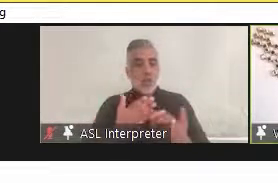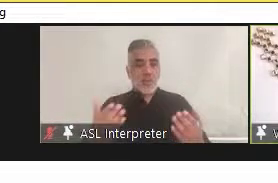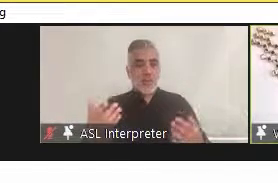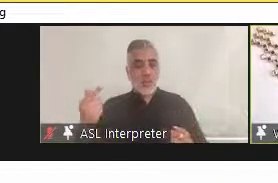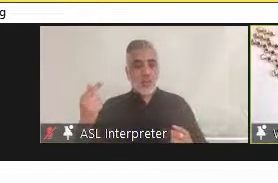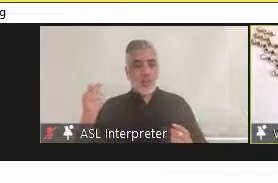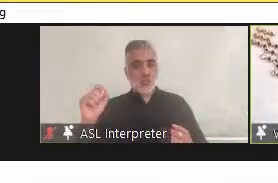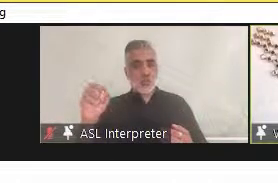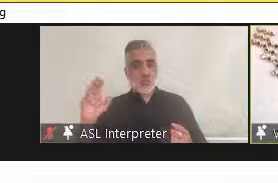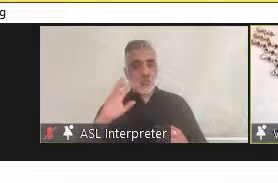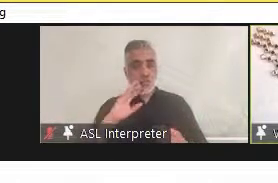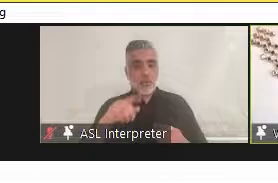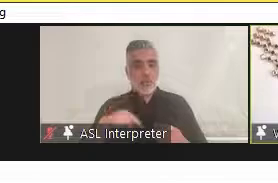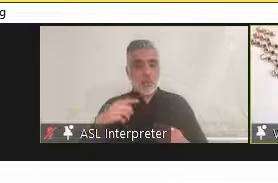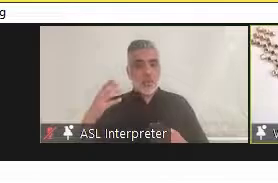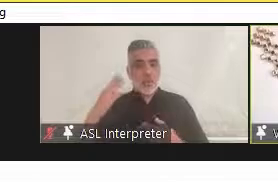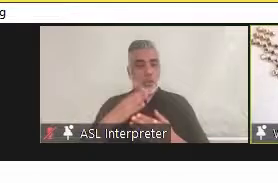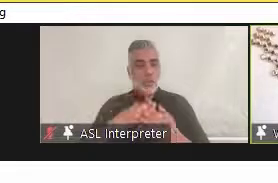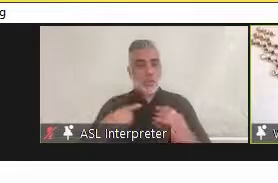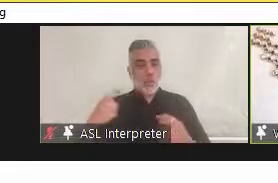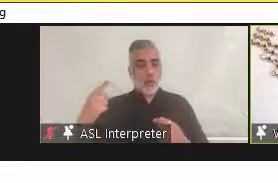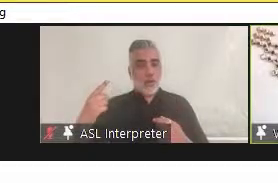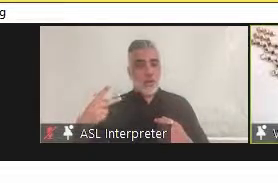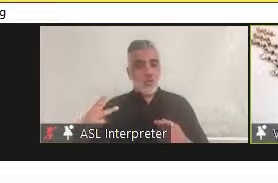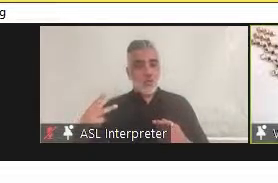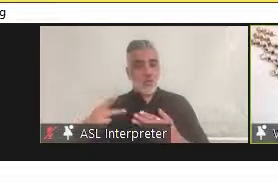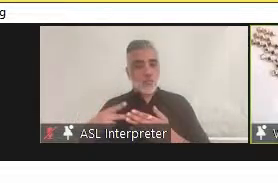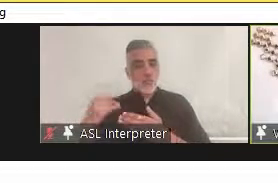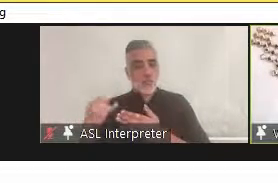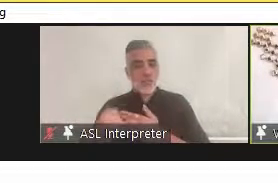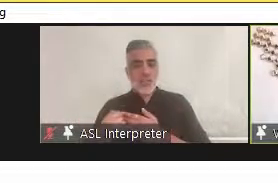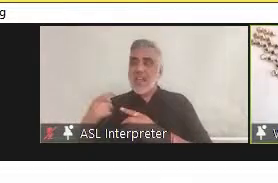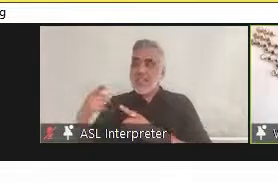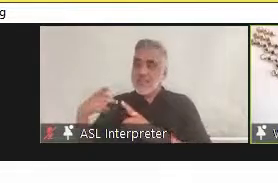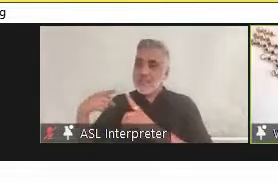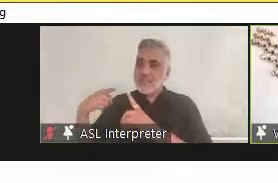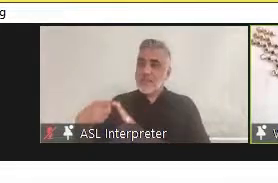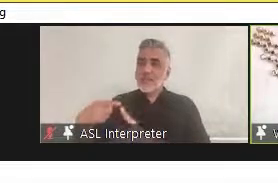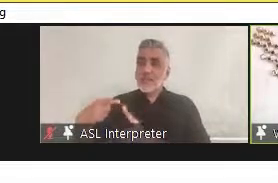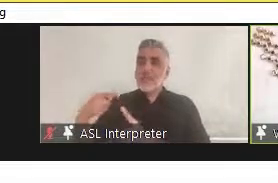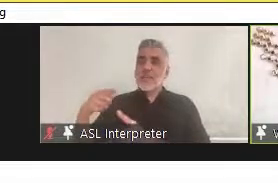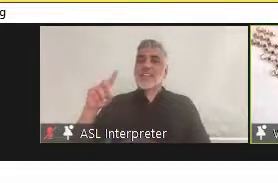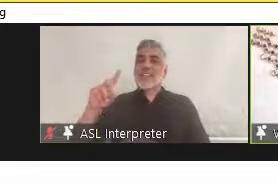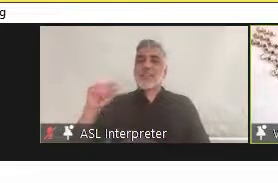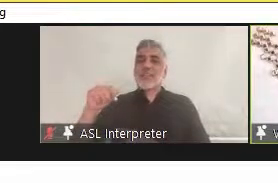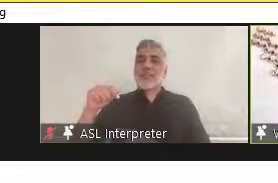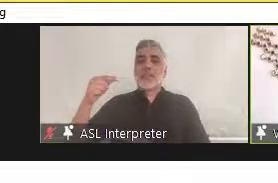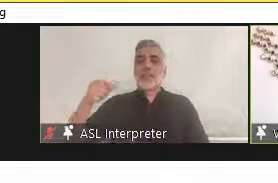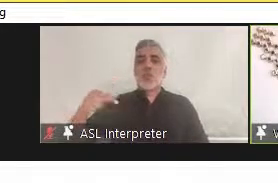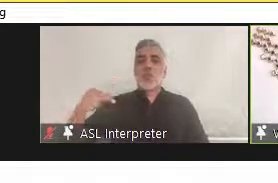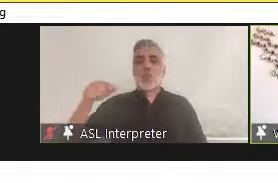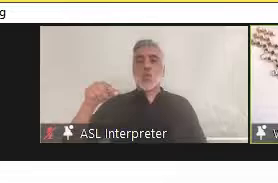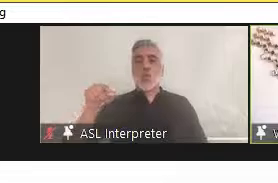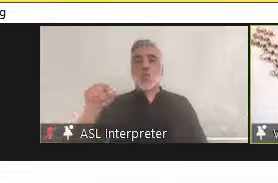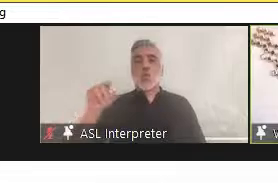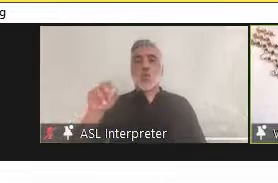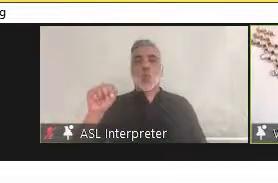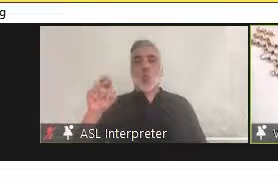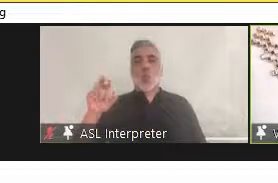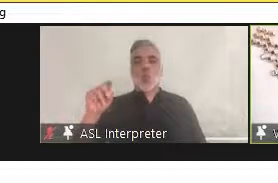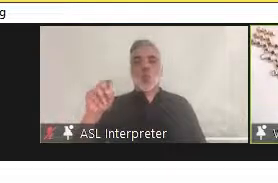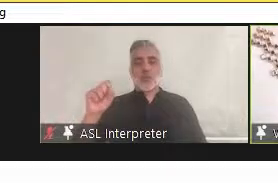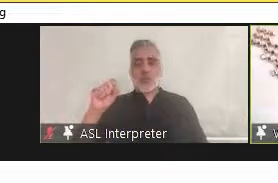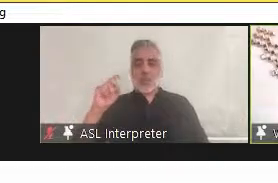about, component 1 and component 2 of the project, have specific quotas, disability quotas, that were assigned